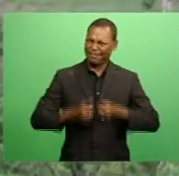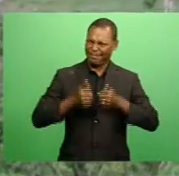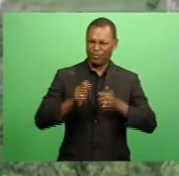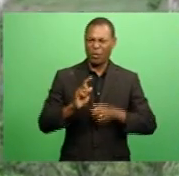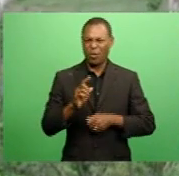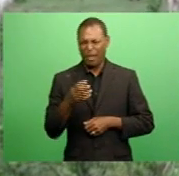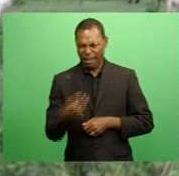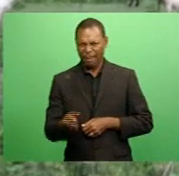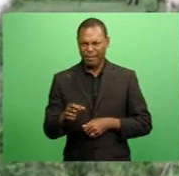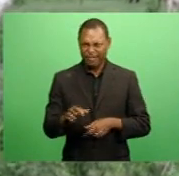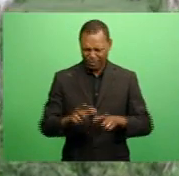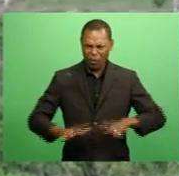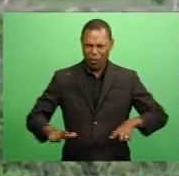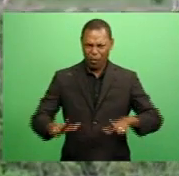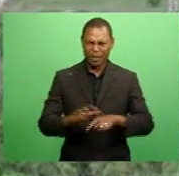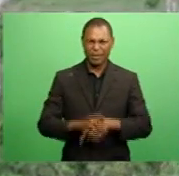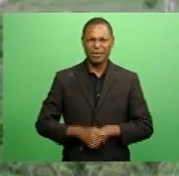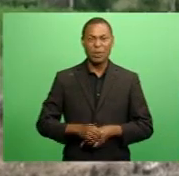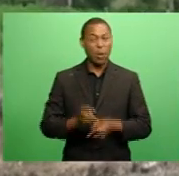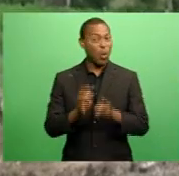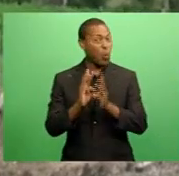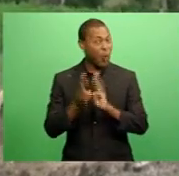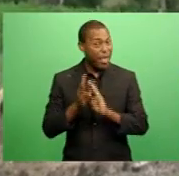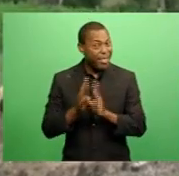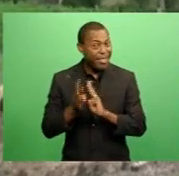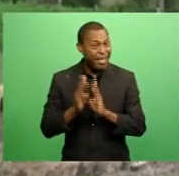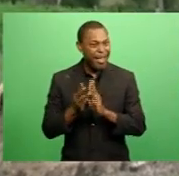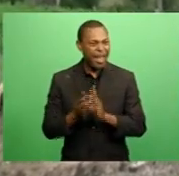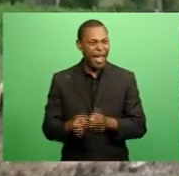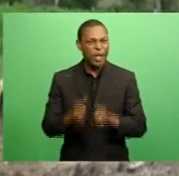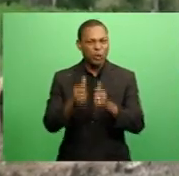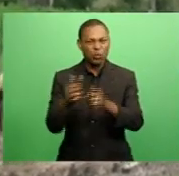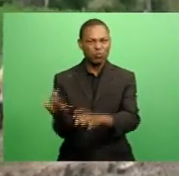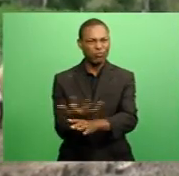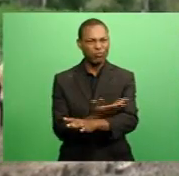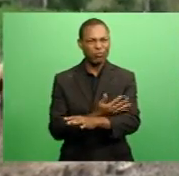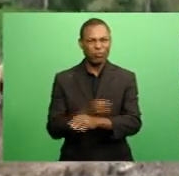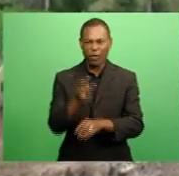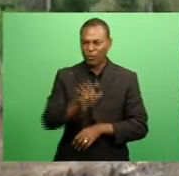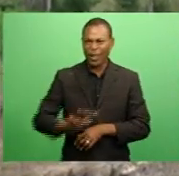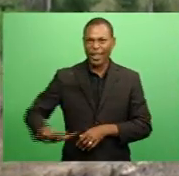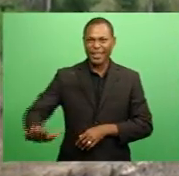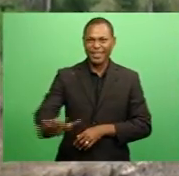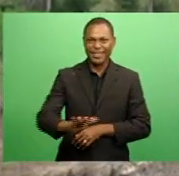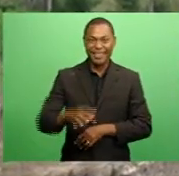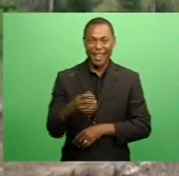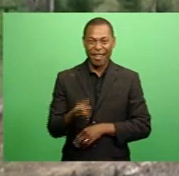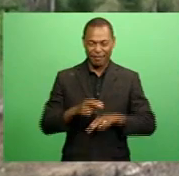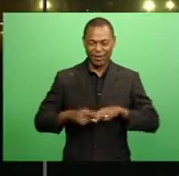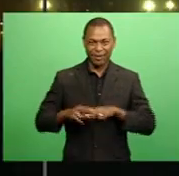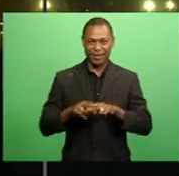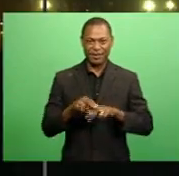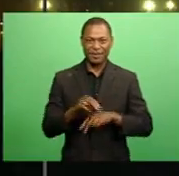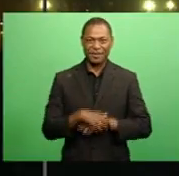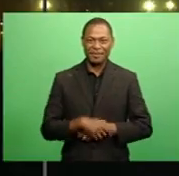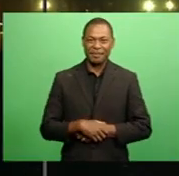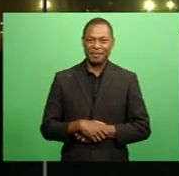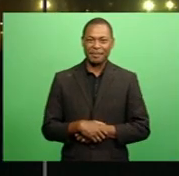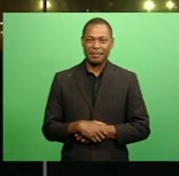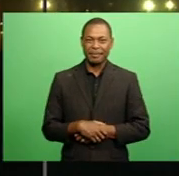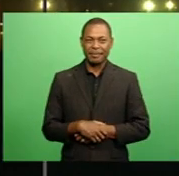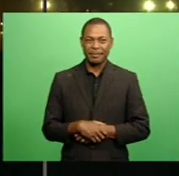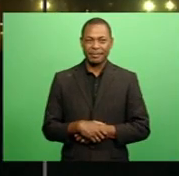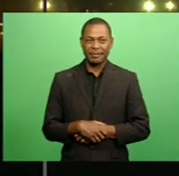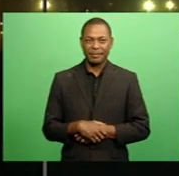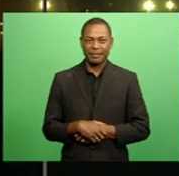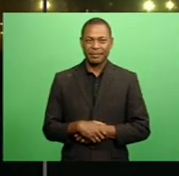locally, such as favorable weather patterns and good pastures. Sainia Nimboila, FBC News.